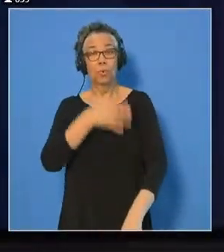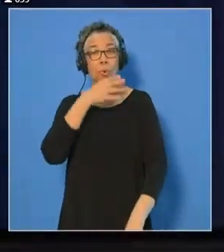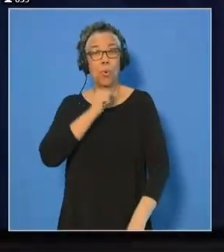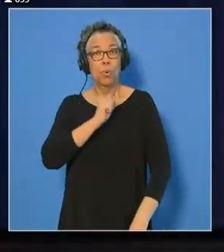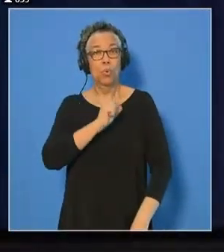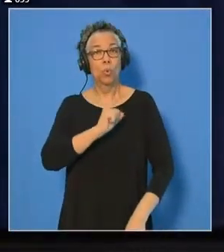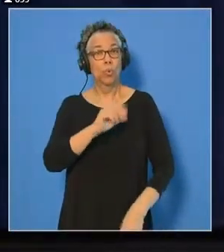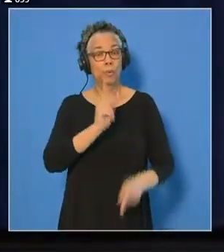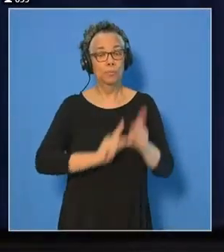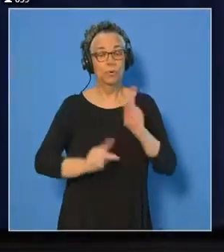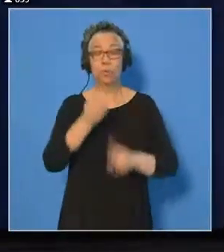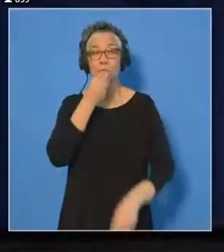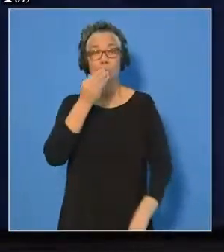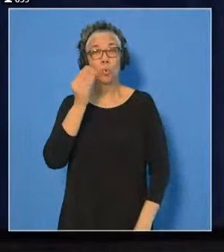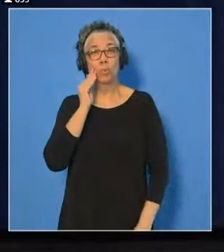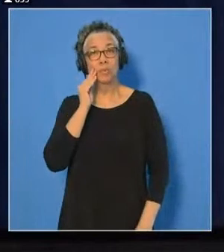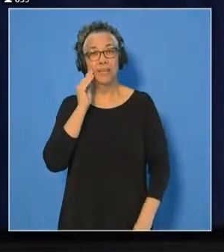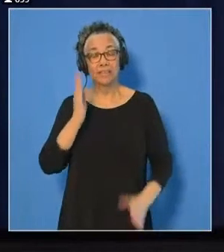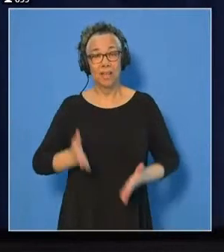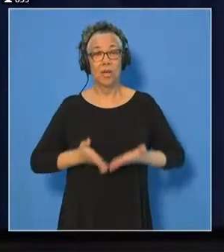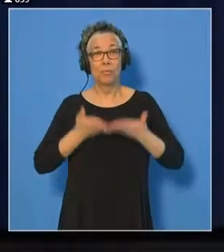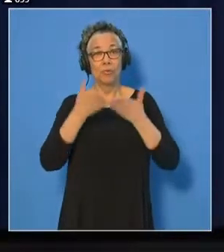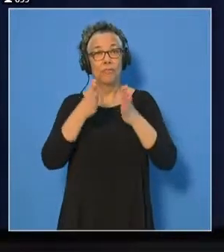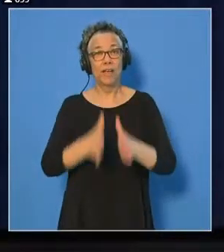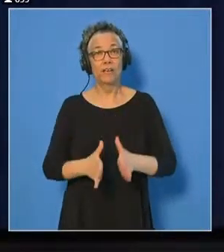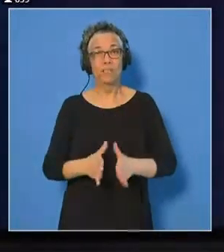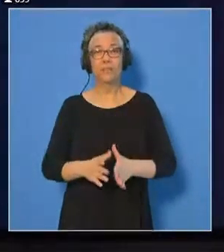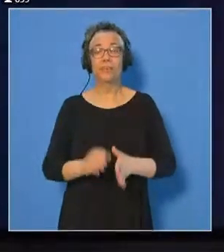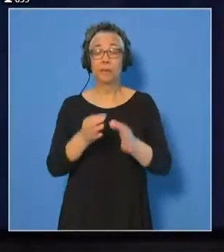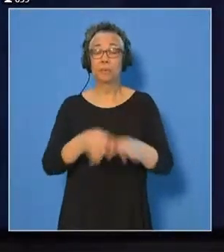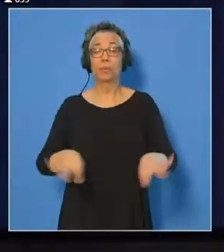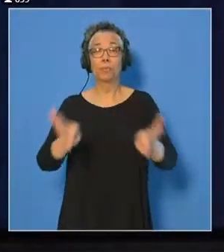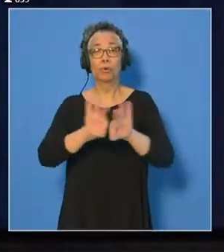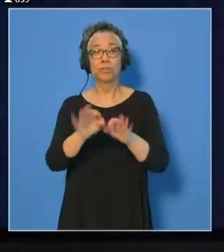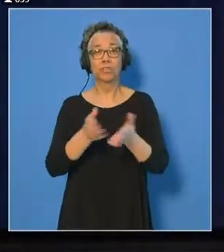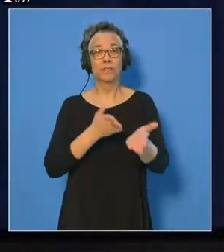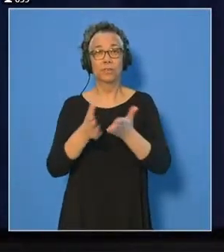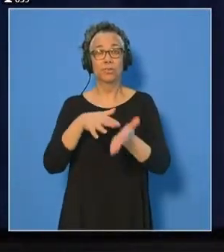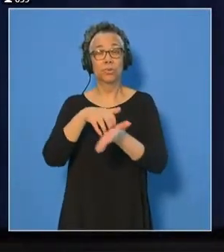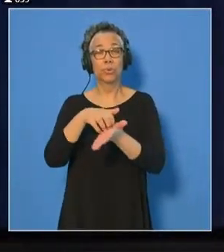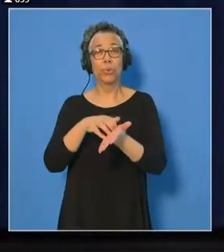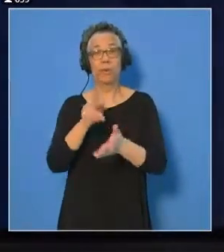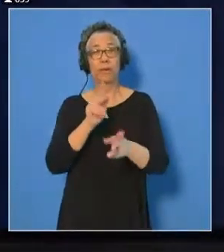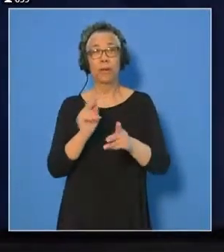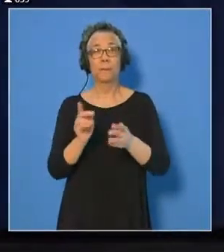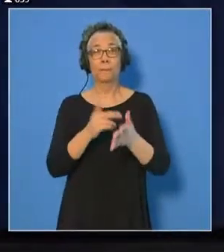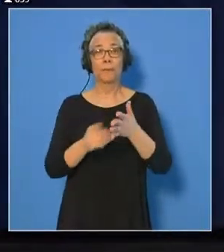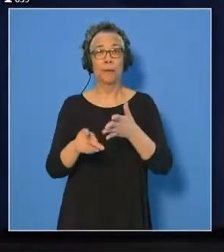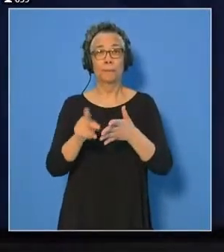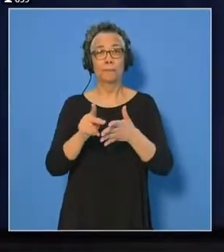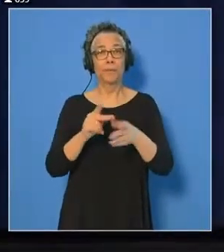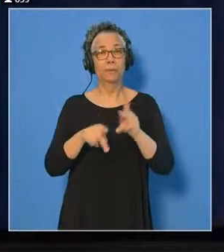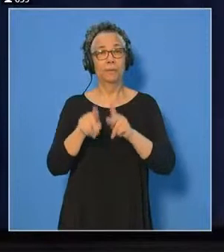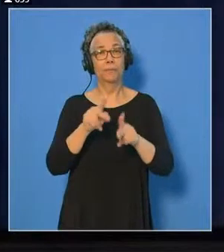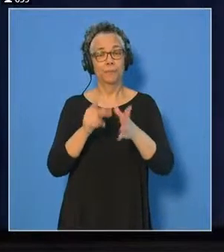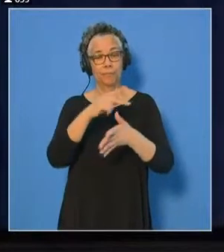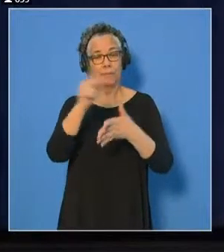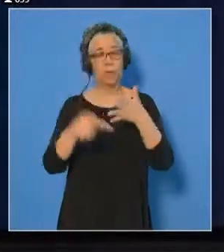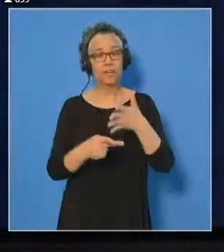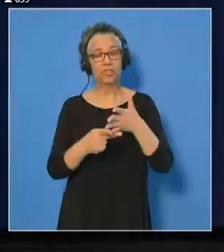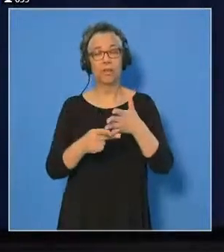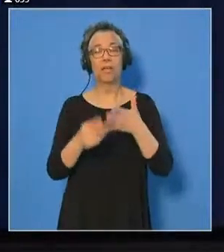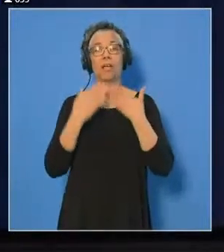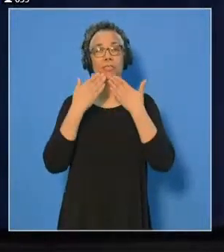and to the providers of key services to our vulnerable population. Thank you also to all of the